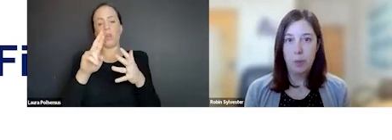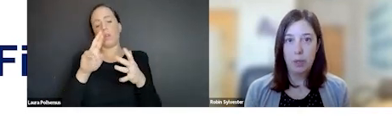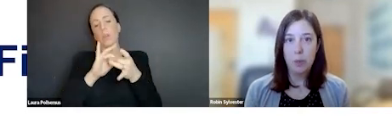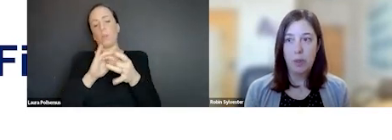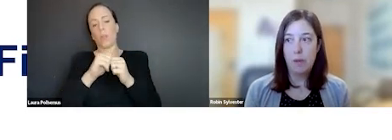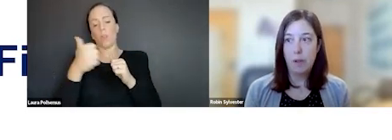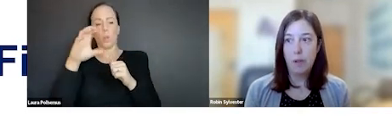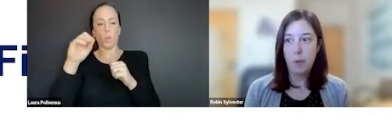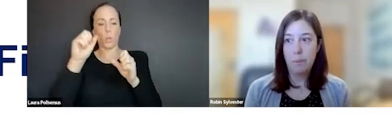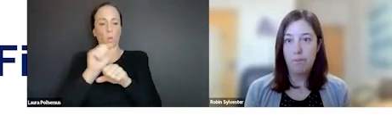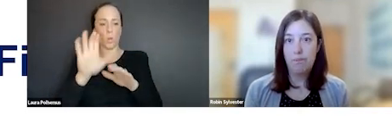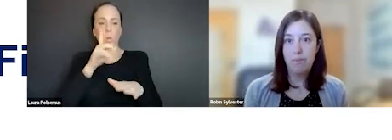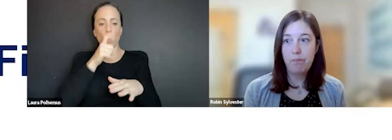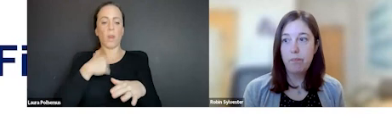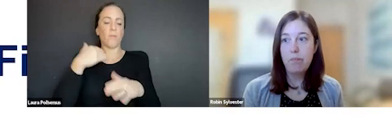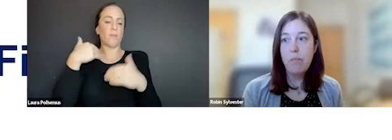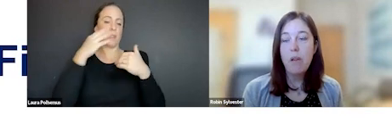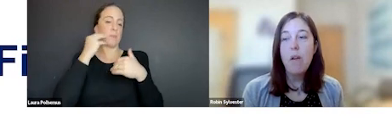have experience with that funder.